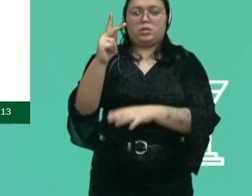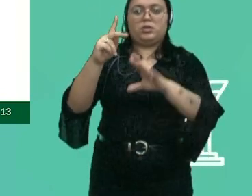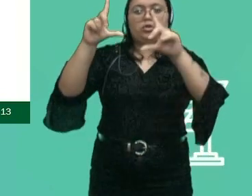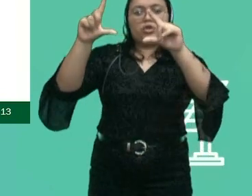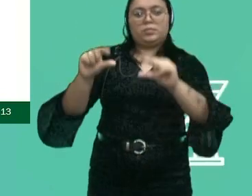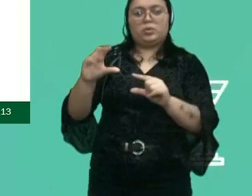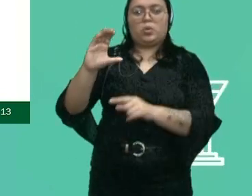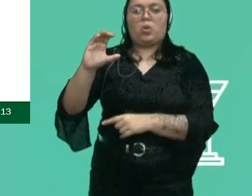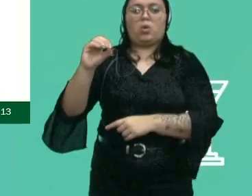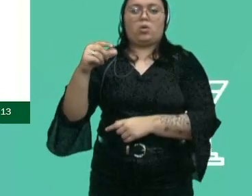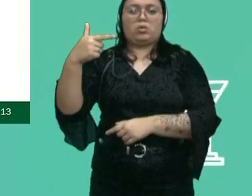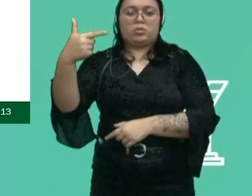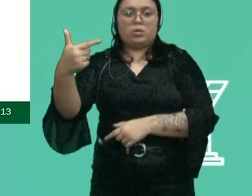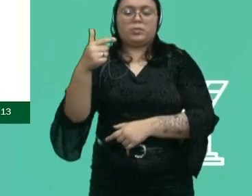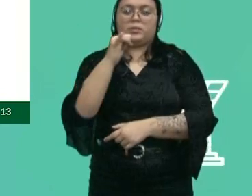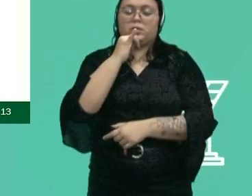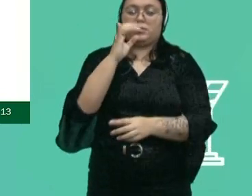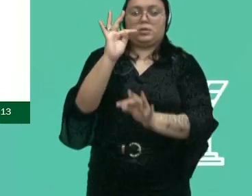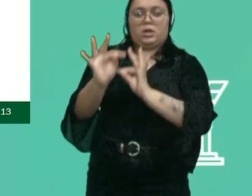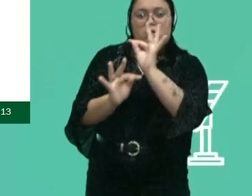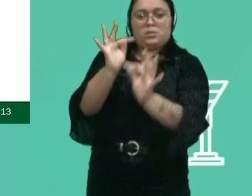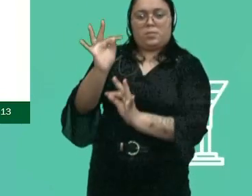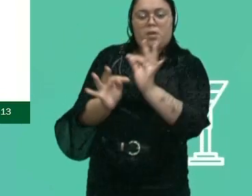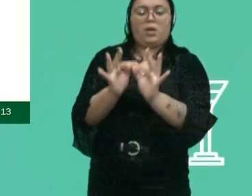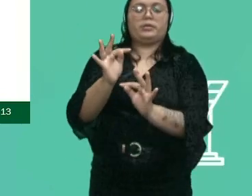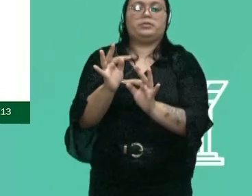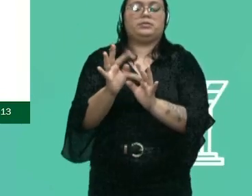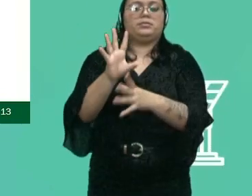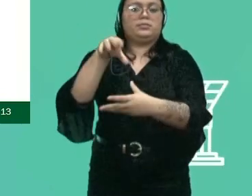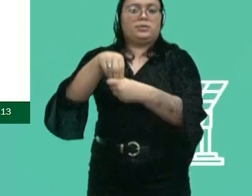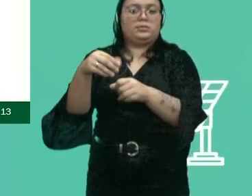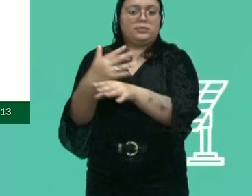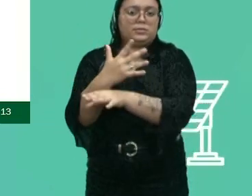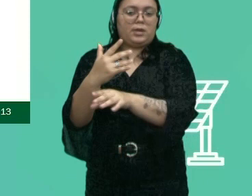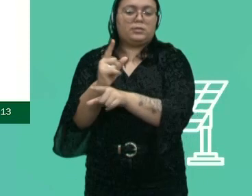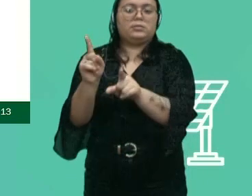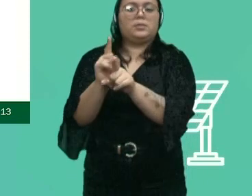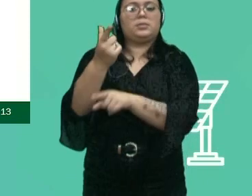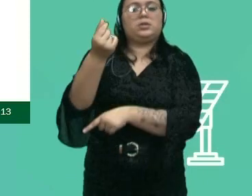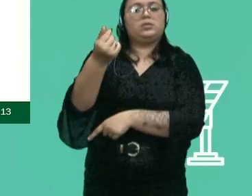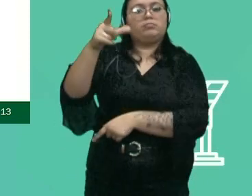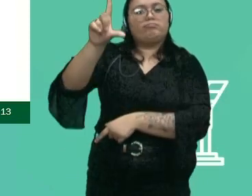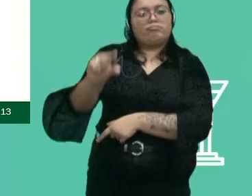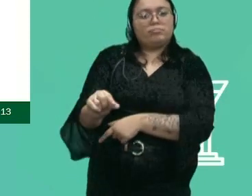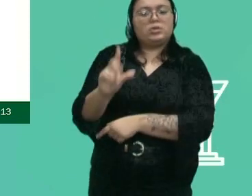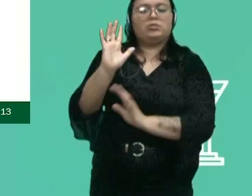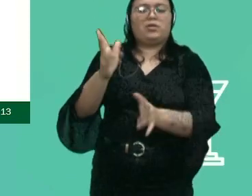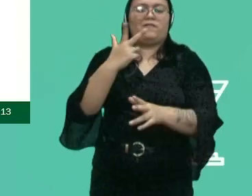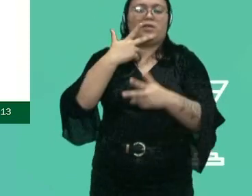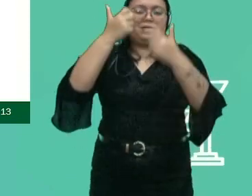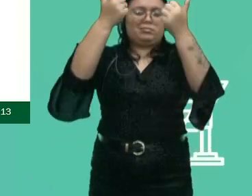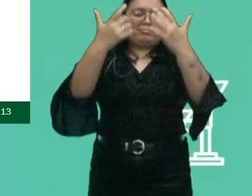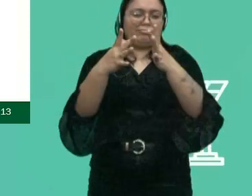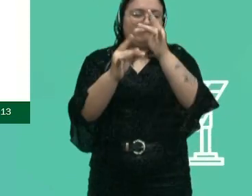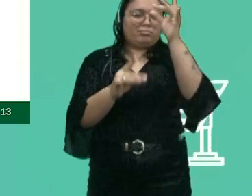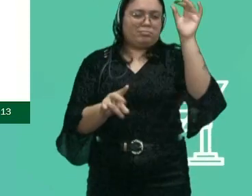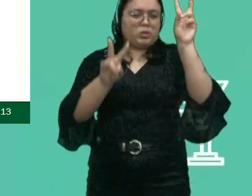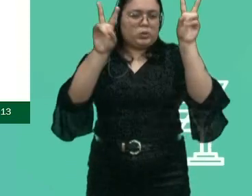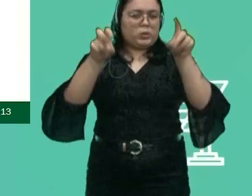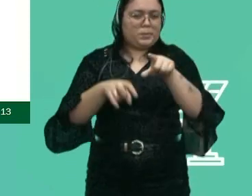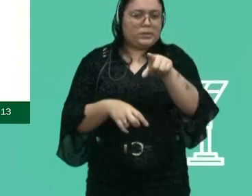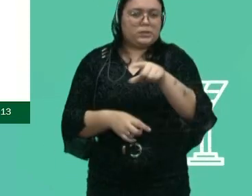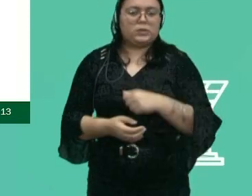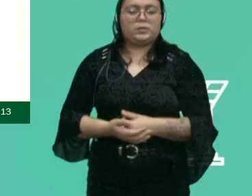transport. Second, laser focus on reducing the cost of clean hydrogen. I already talked about the hydrogen energy earth shots.